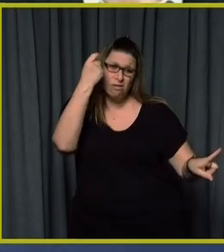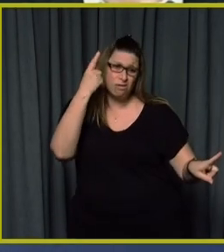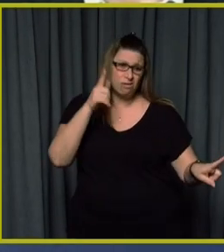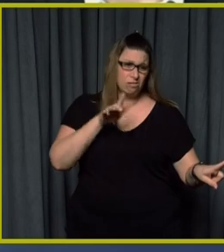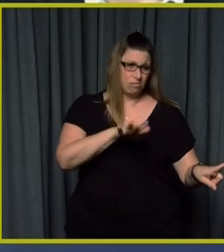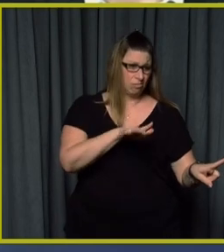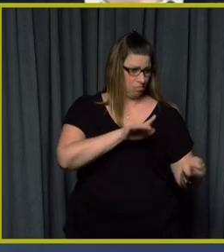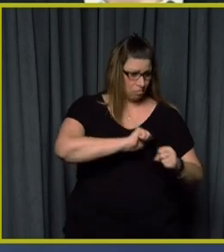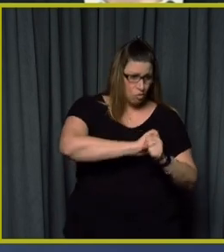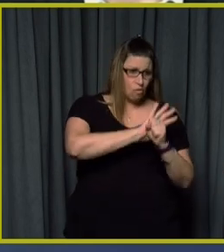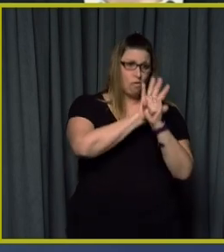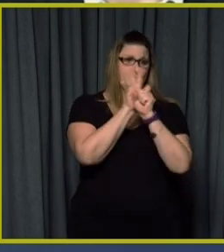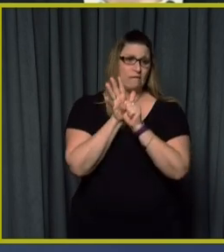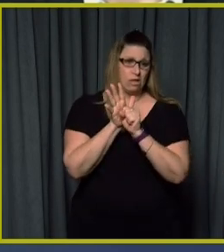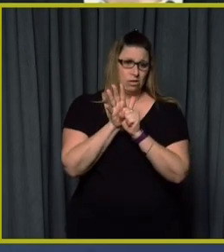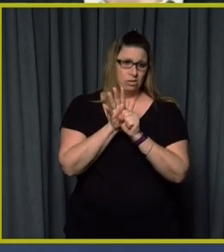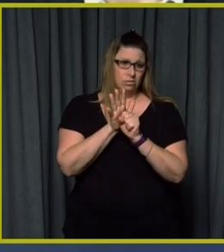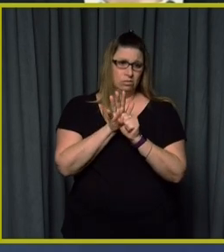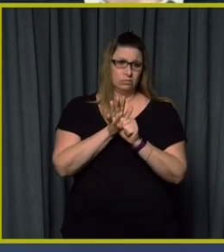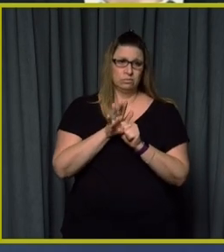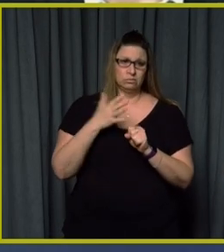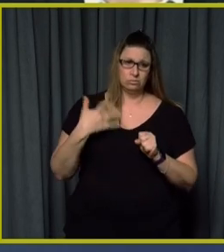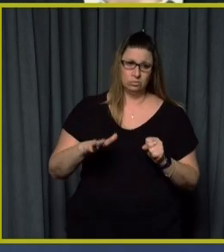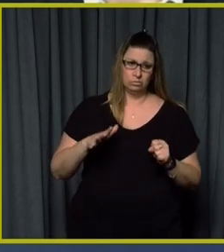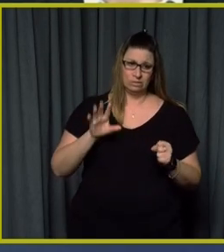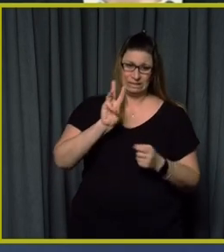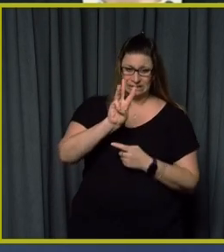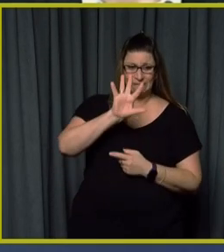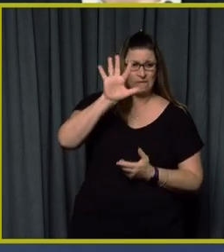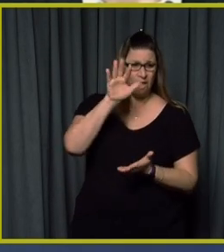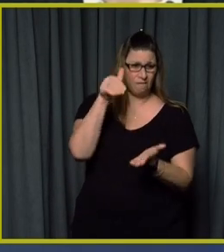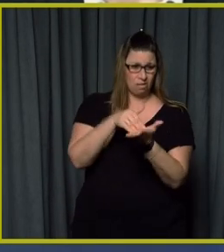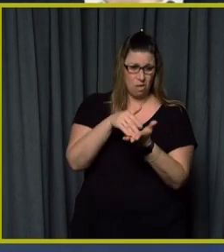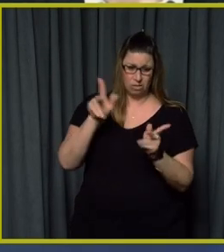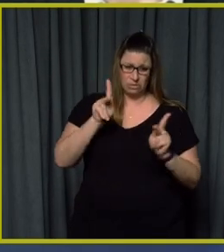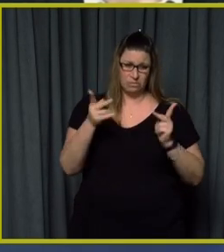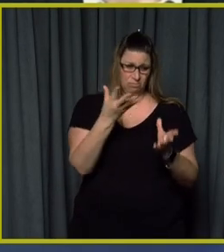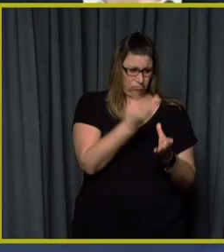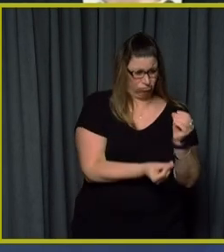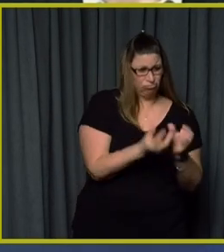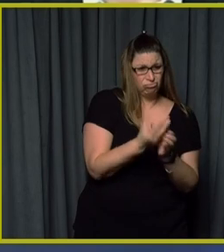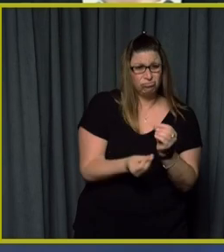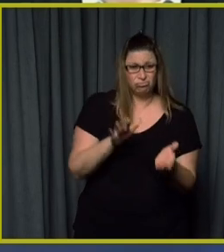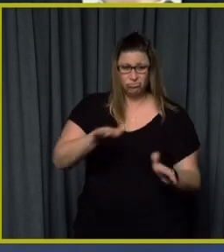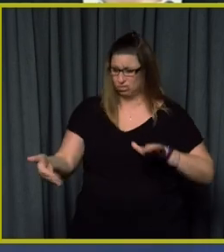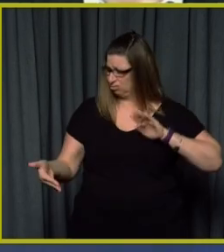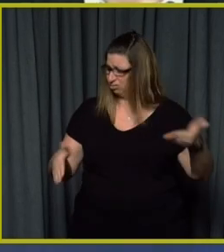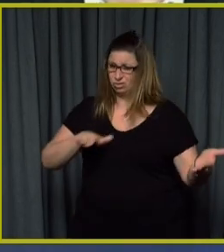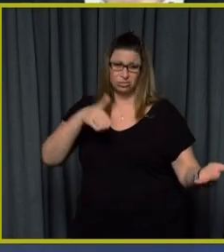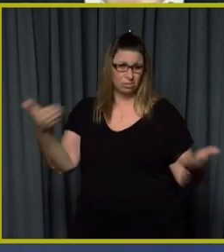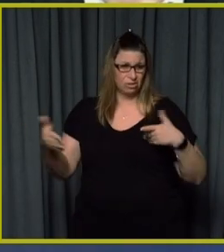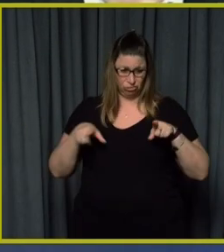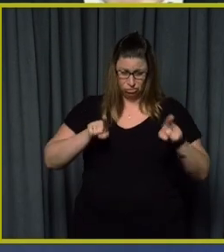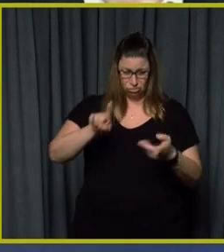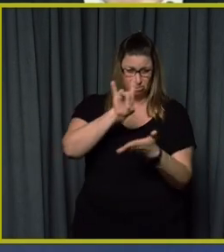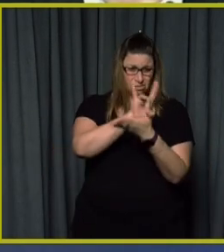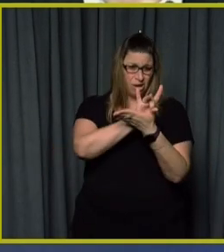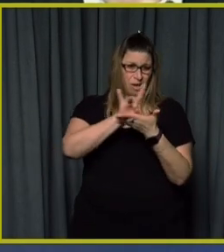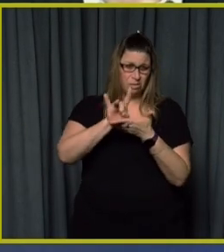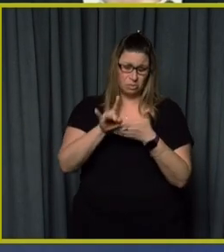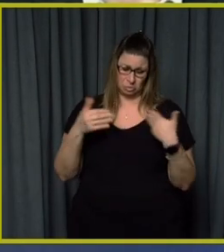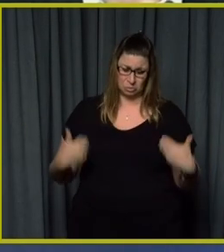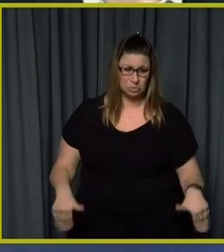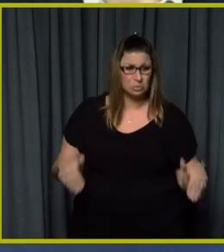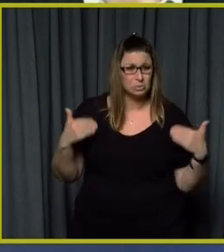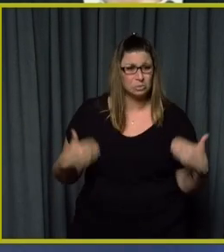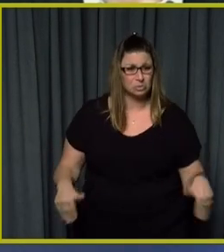have lost almost 65,000 people in a matter of 8 weeks or so. So we are absolutely at this point talking about the politics